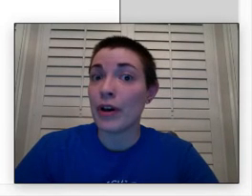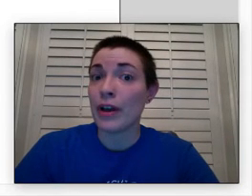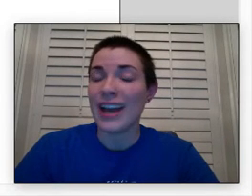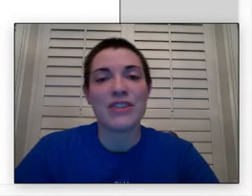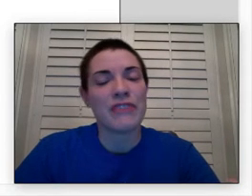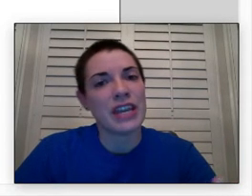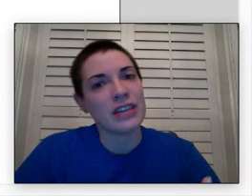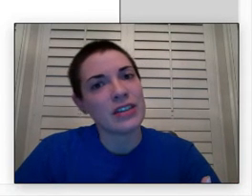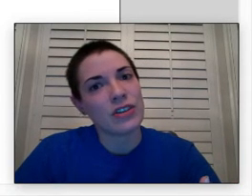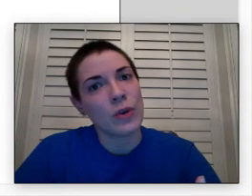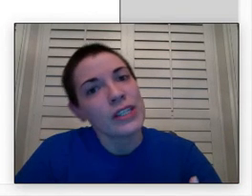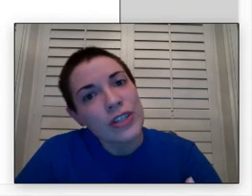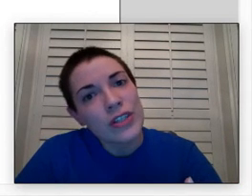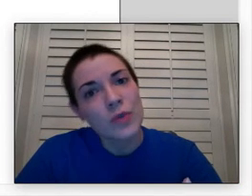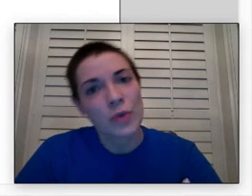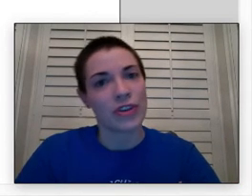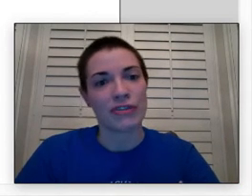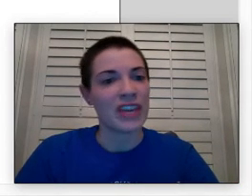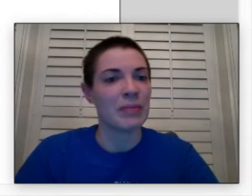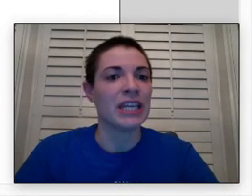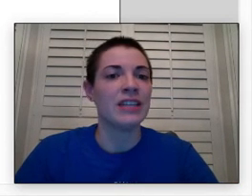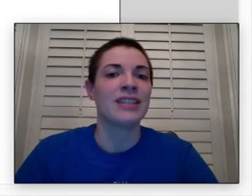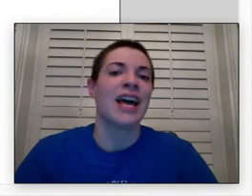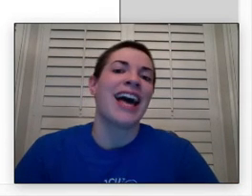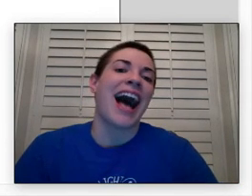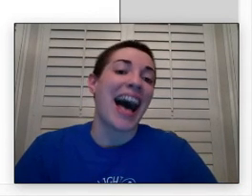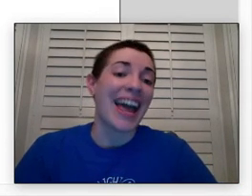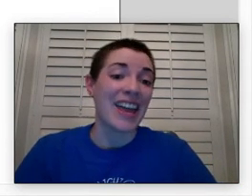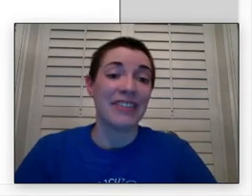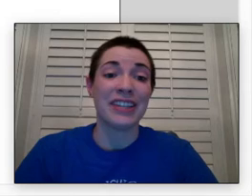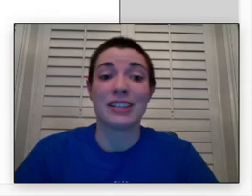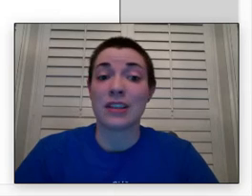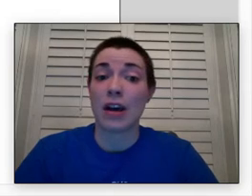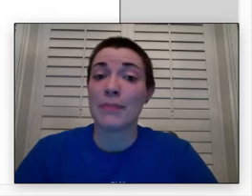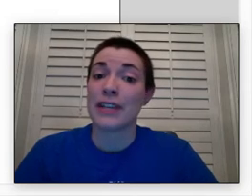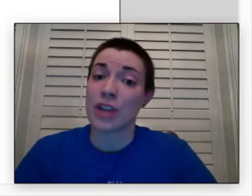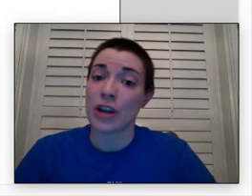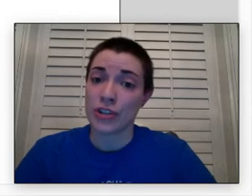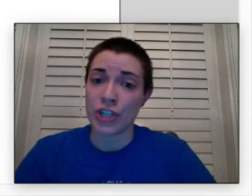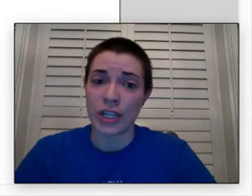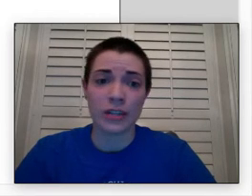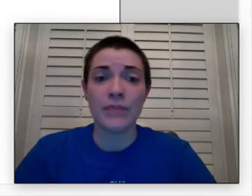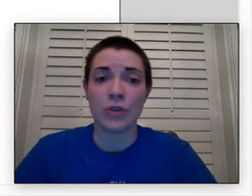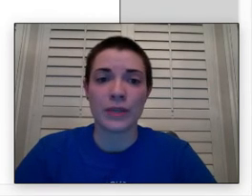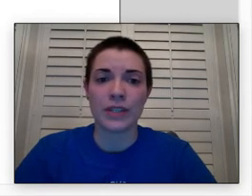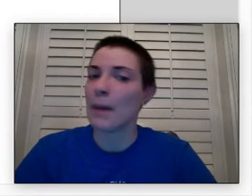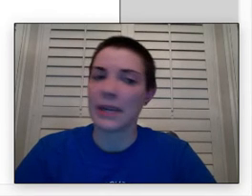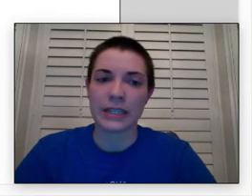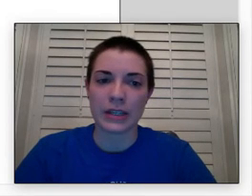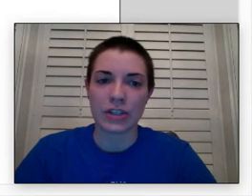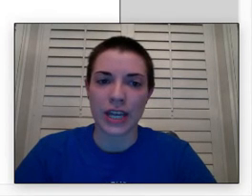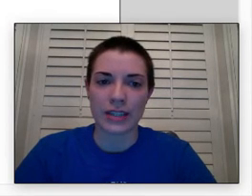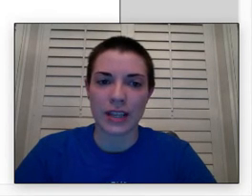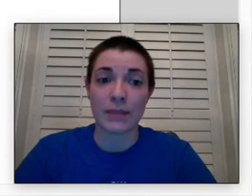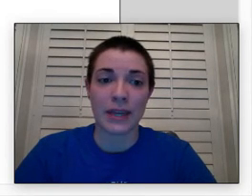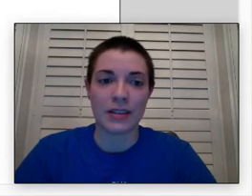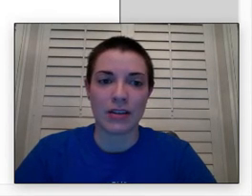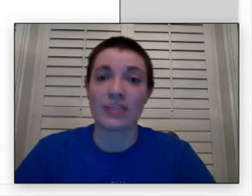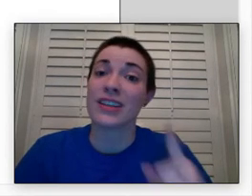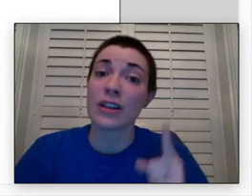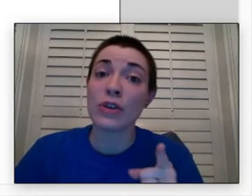book and you've answered questions with your families, I have a little song by Dr. Jean, who is amazing, and she has the